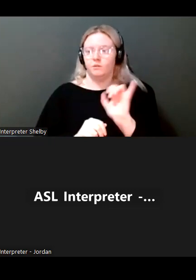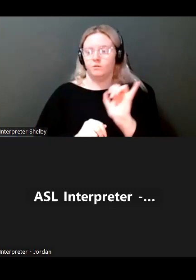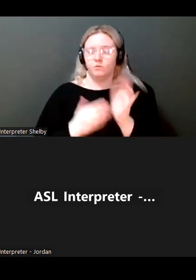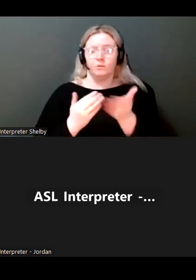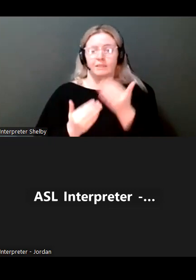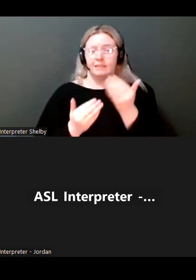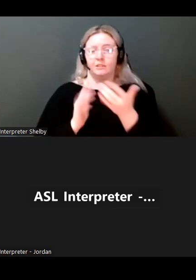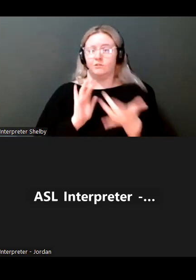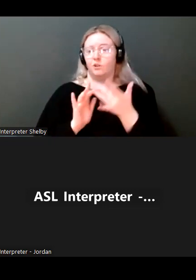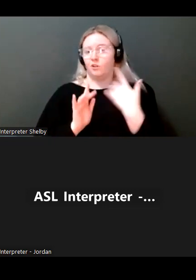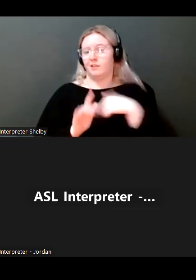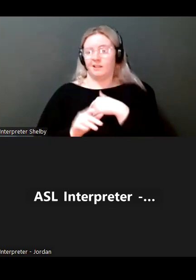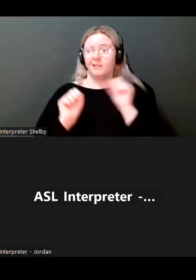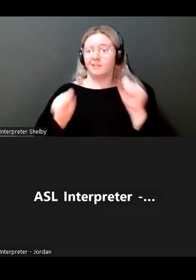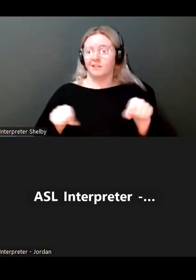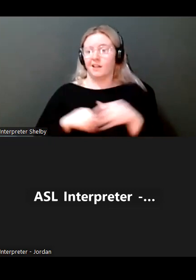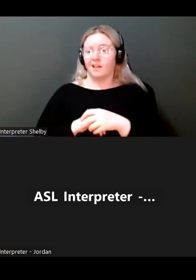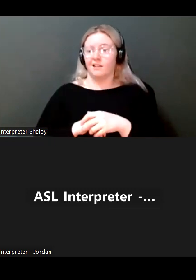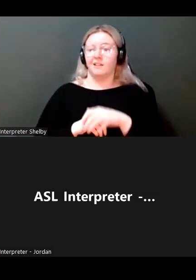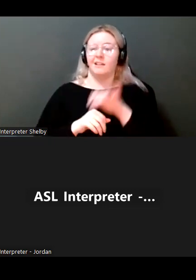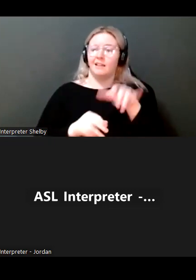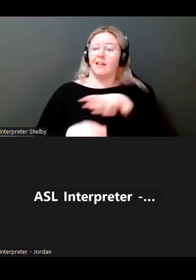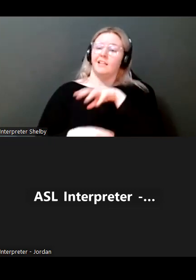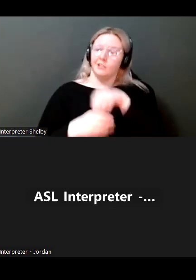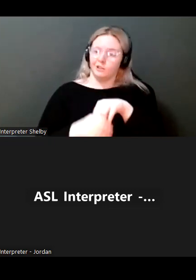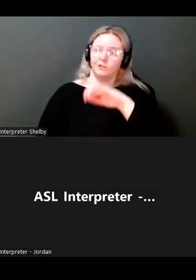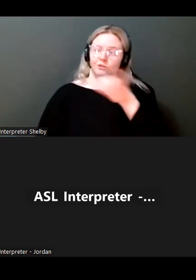easier. Exactly. And that includes the Journey Project.